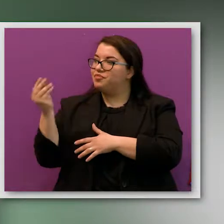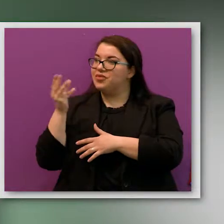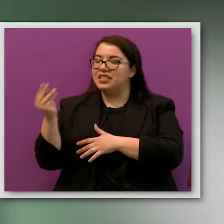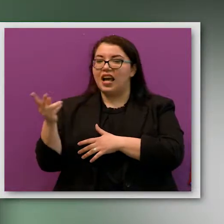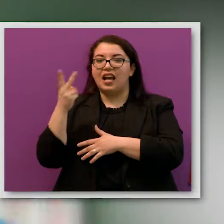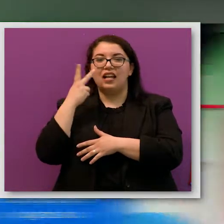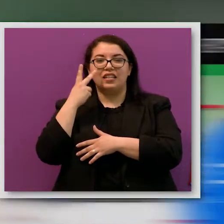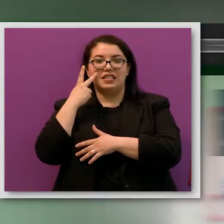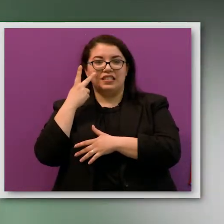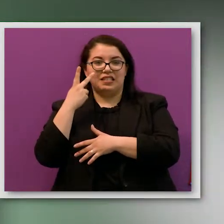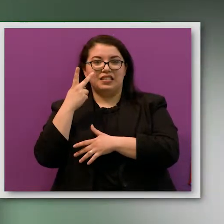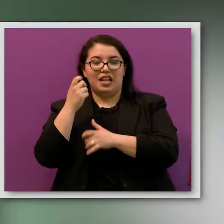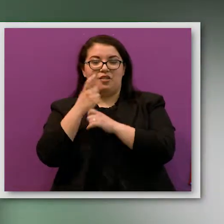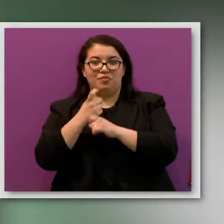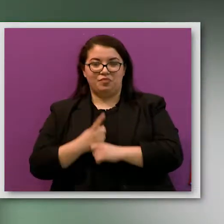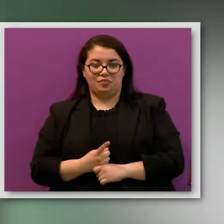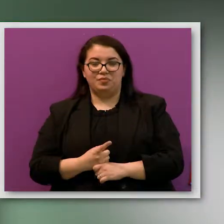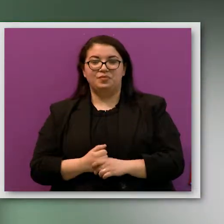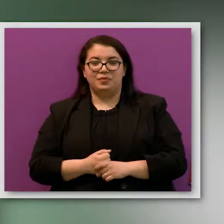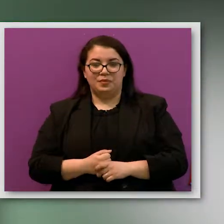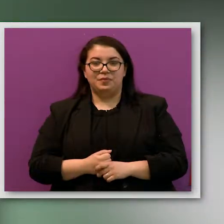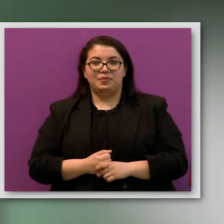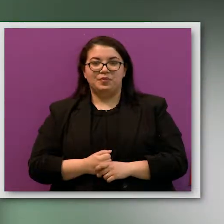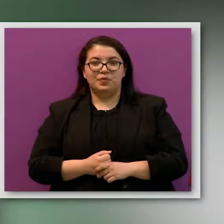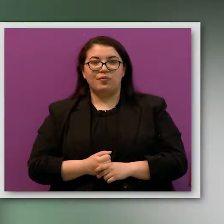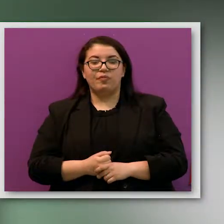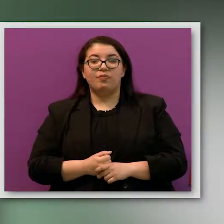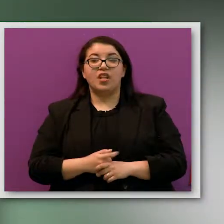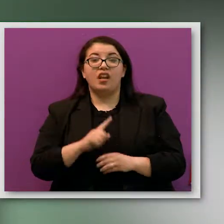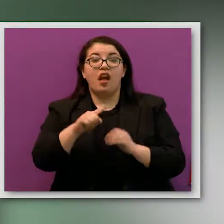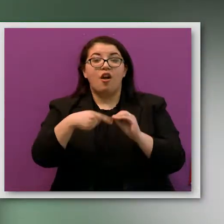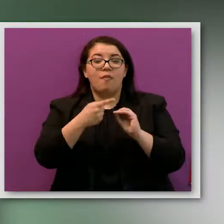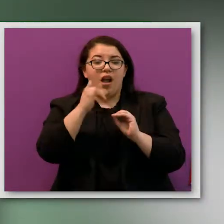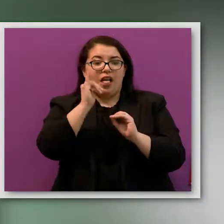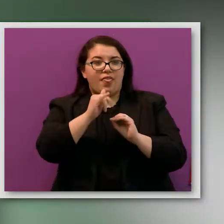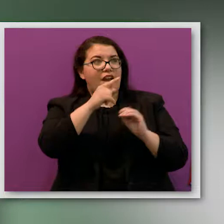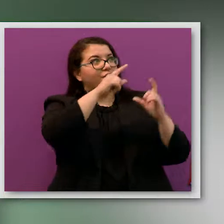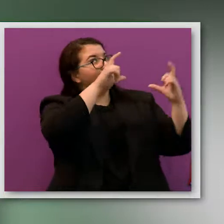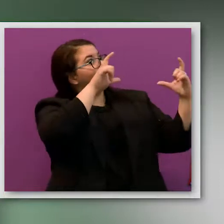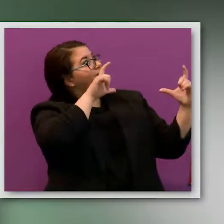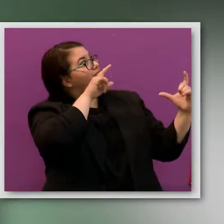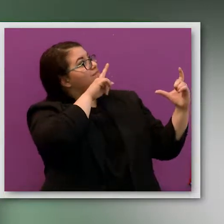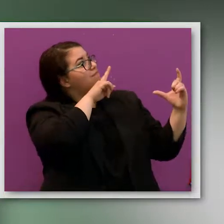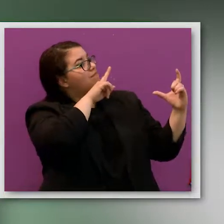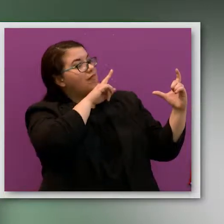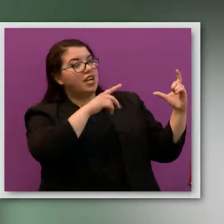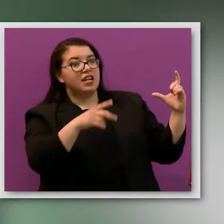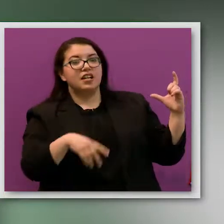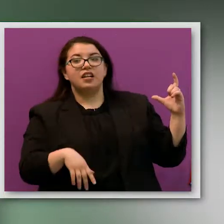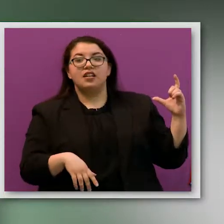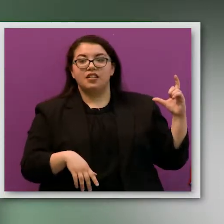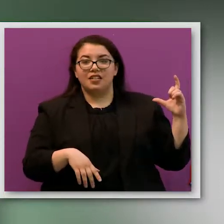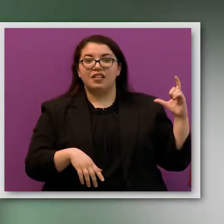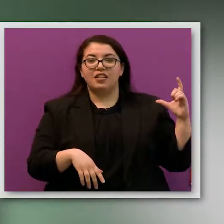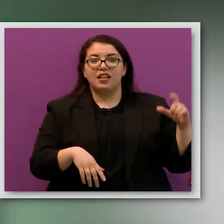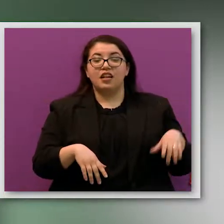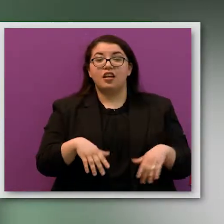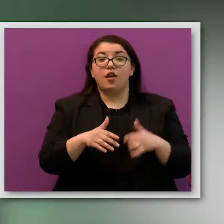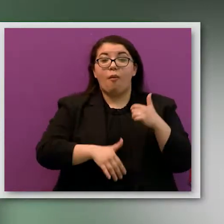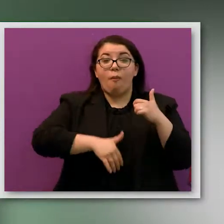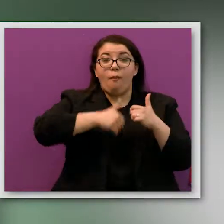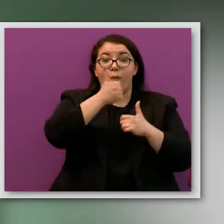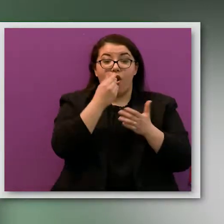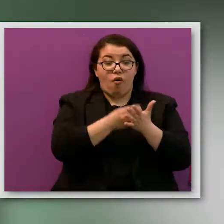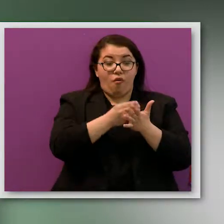year. So a little bit about how that pie is broken down. We spend the majority of our funding in the health and